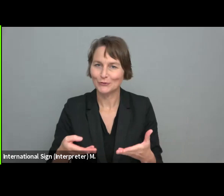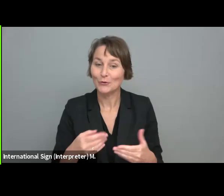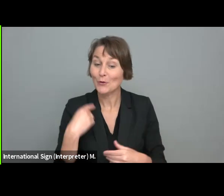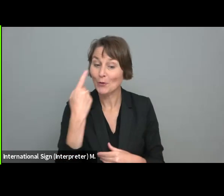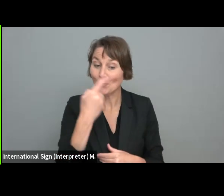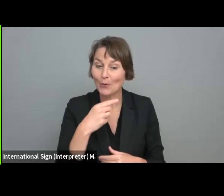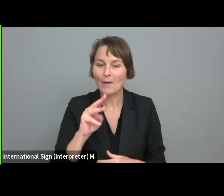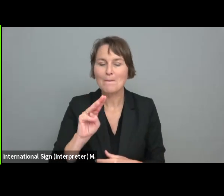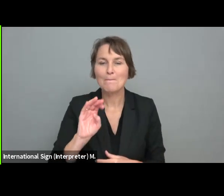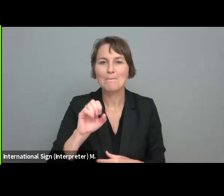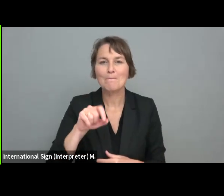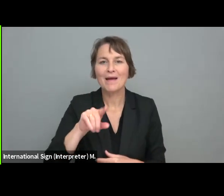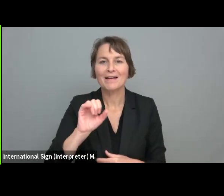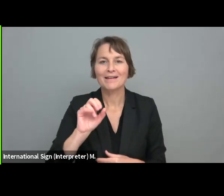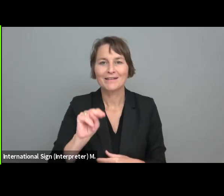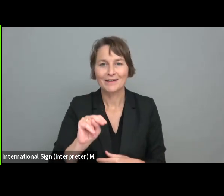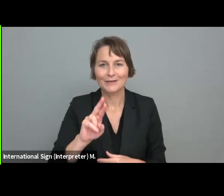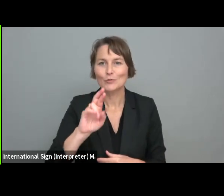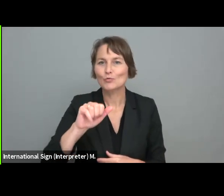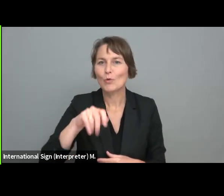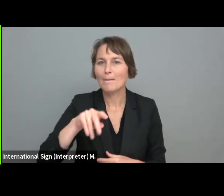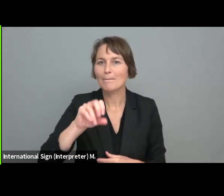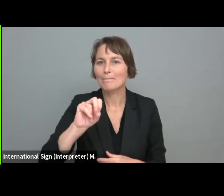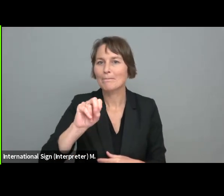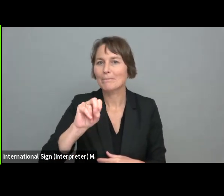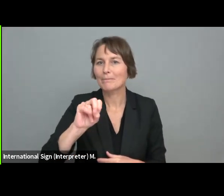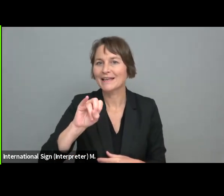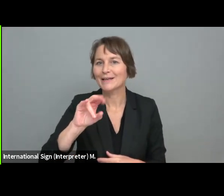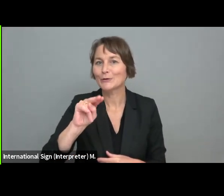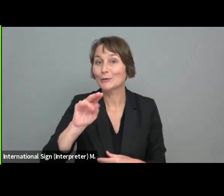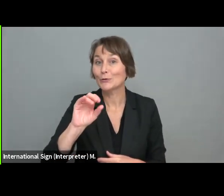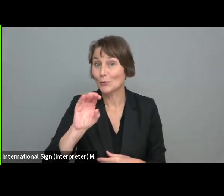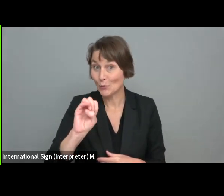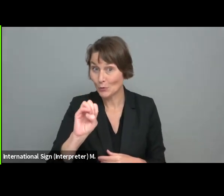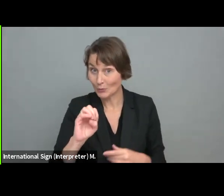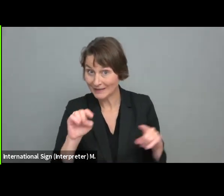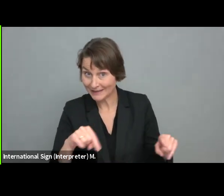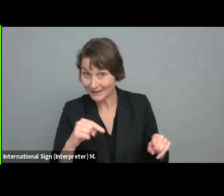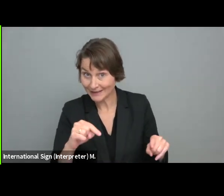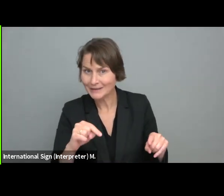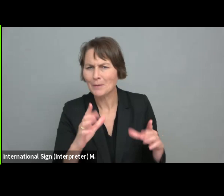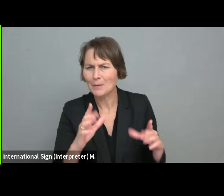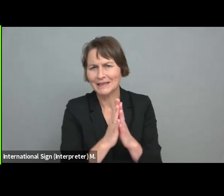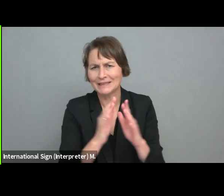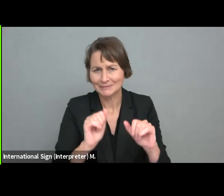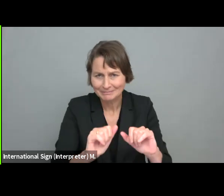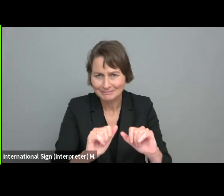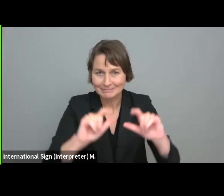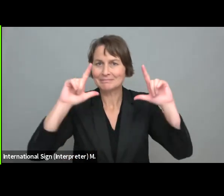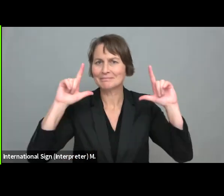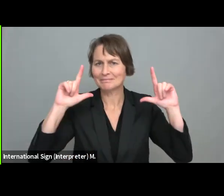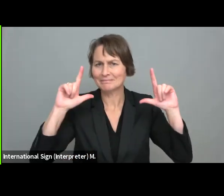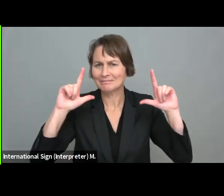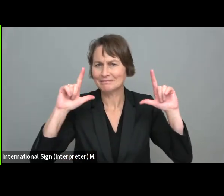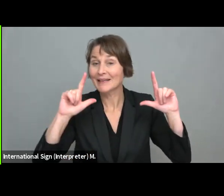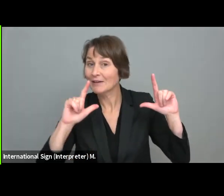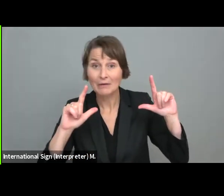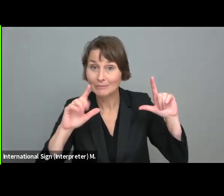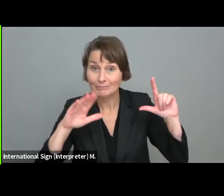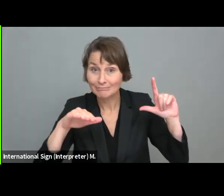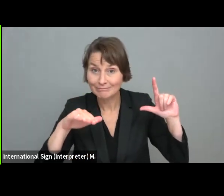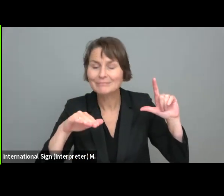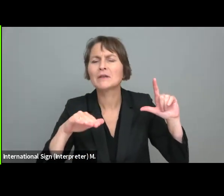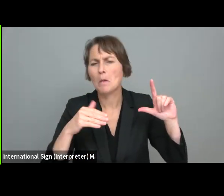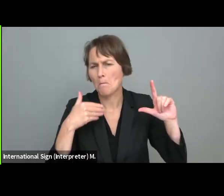Megan, if you're on, please switch your camera on. But if she isn't, I know she is going to be joining us very shortly. But let me tell you a little bit